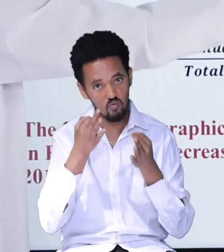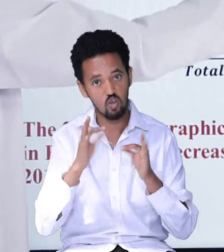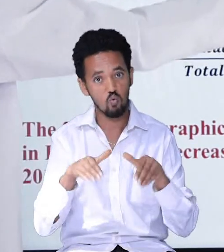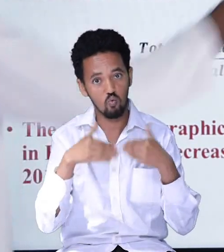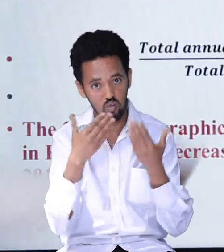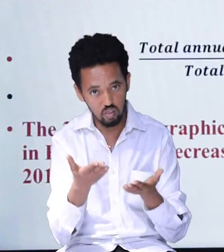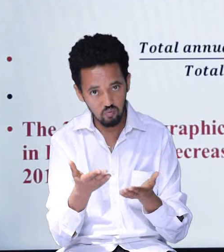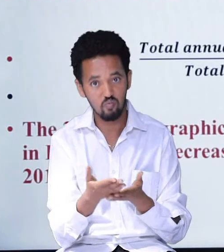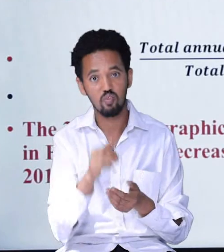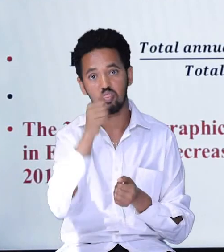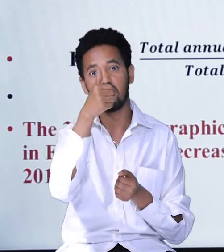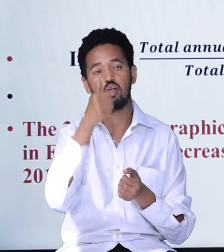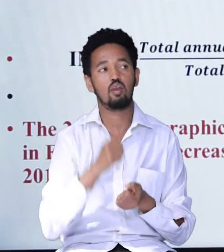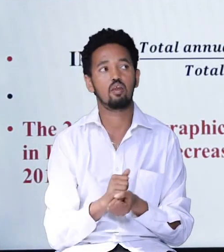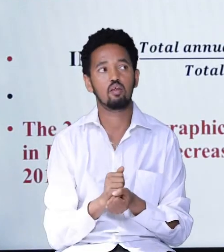10,